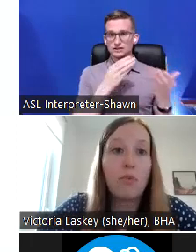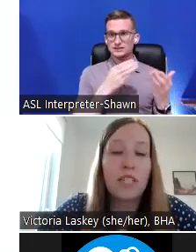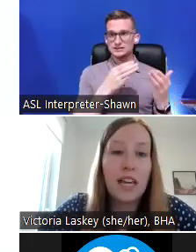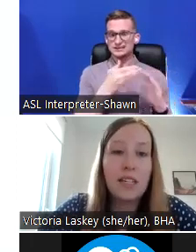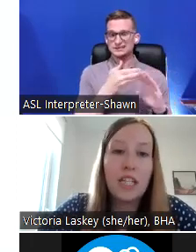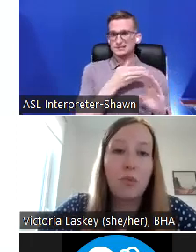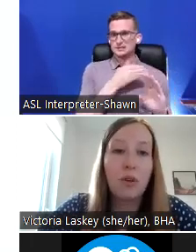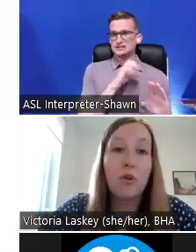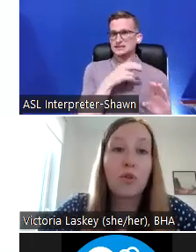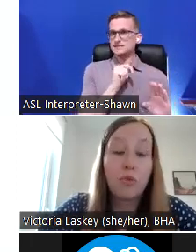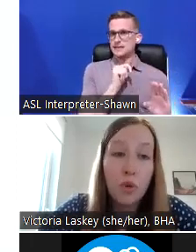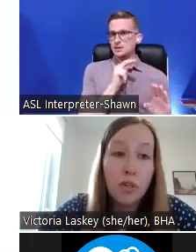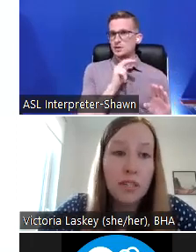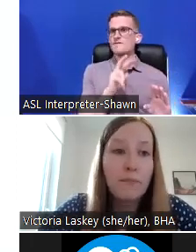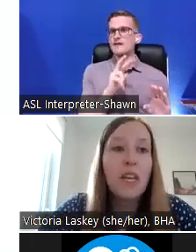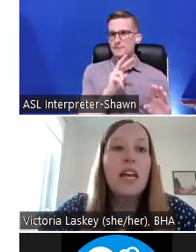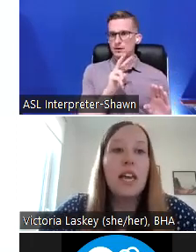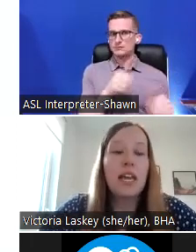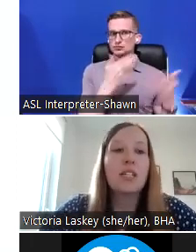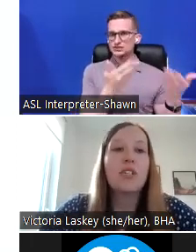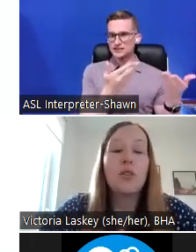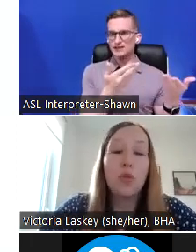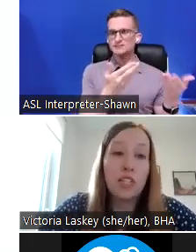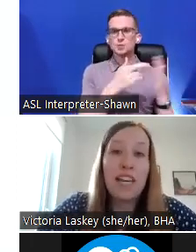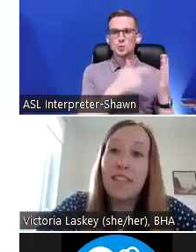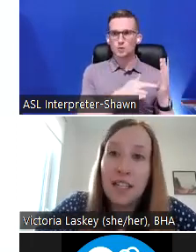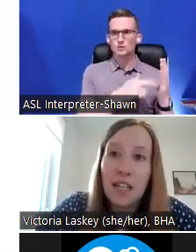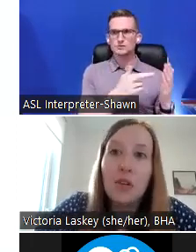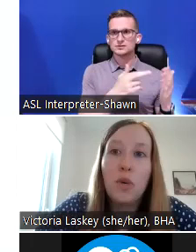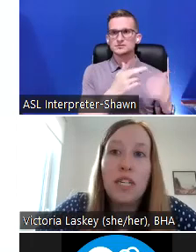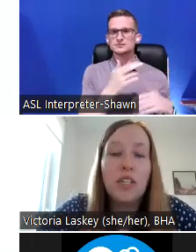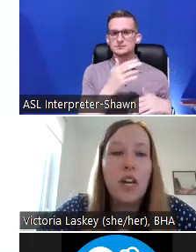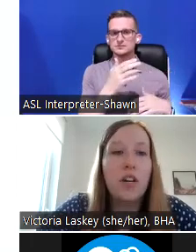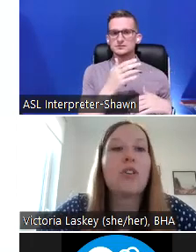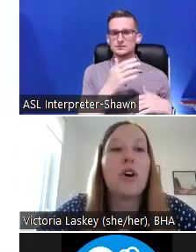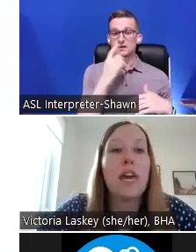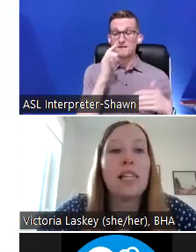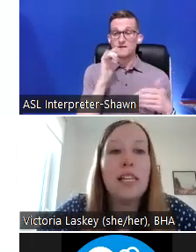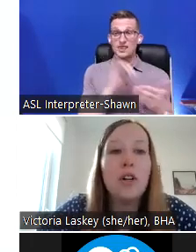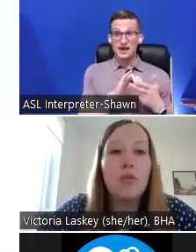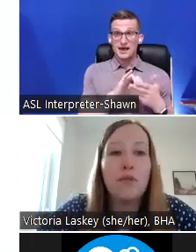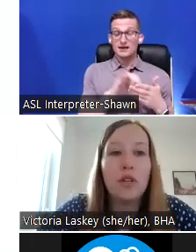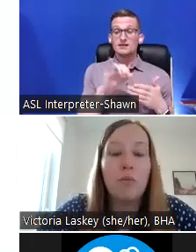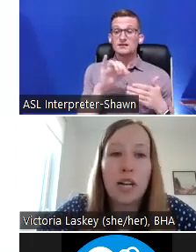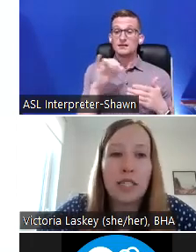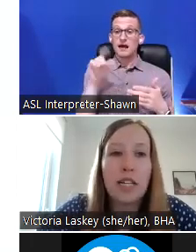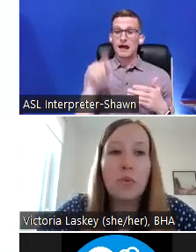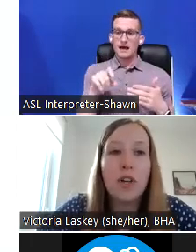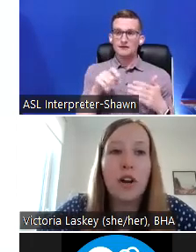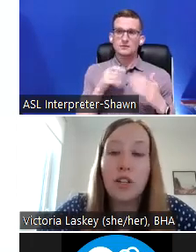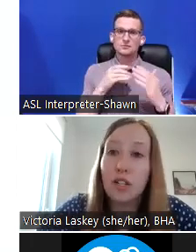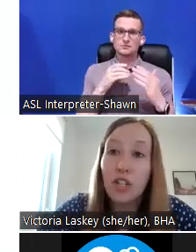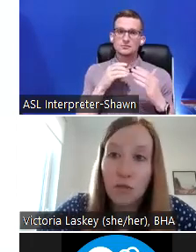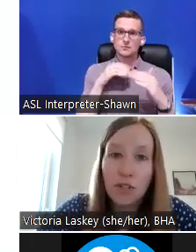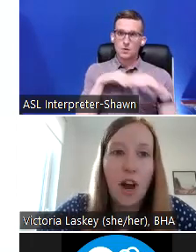to present these proposed rules. And in order to get that done, we need to undergo a legal review process with